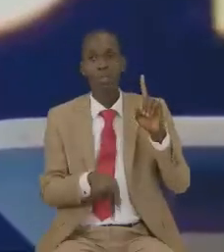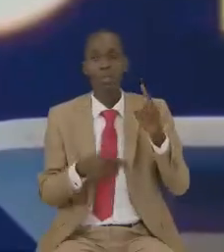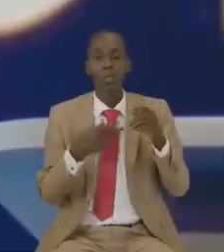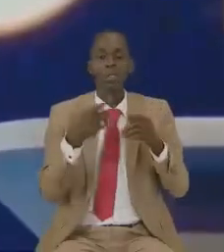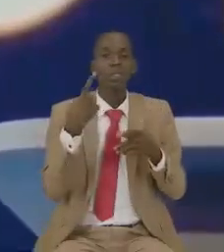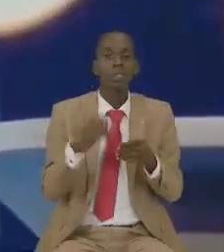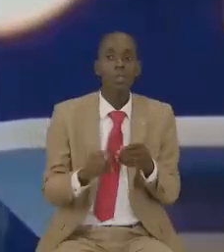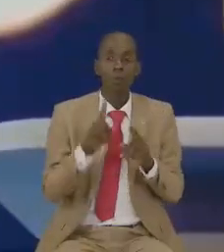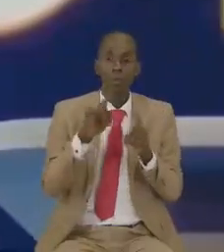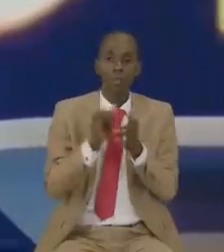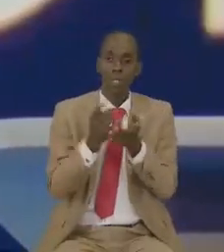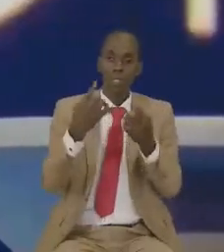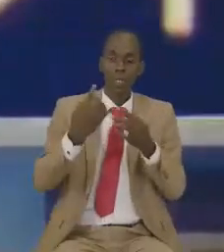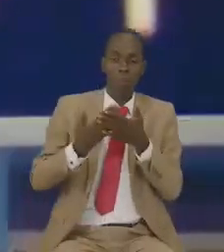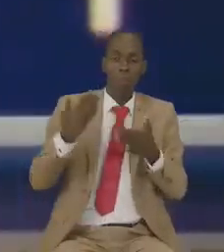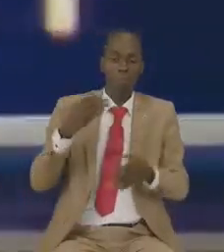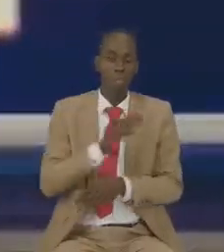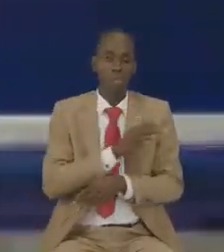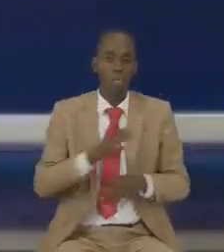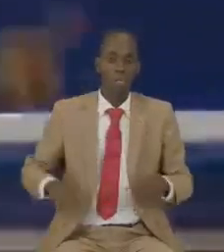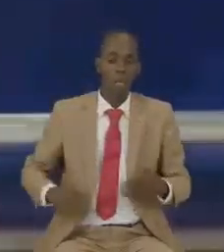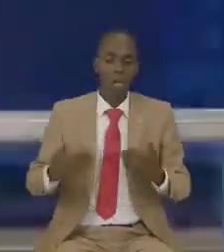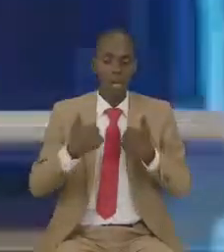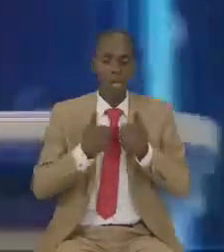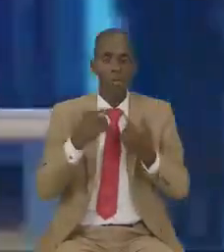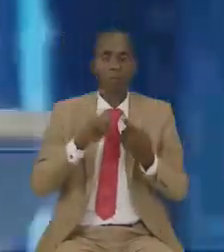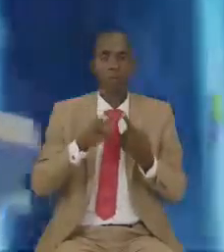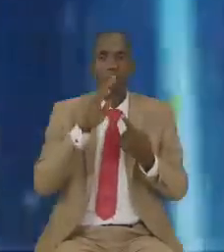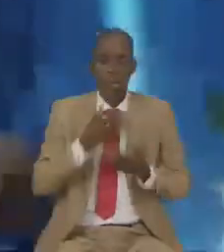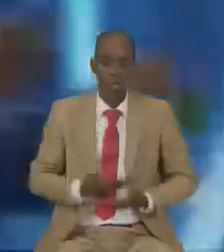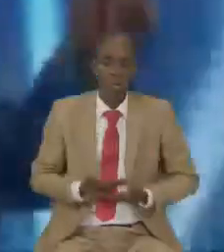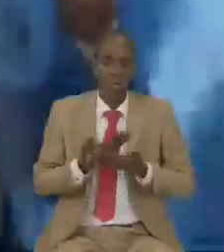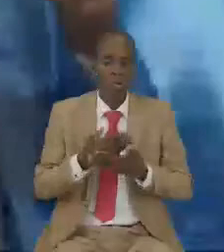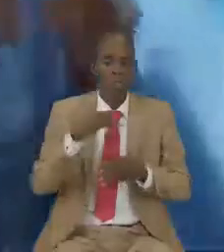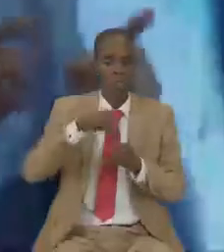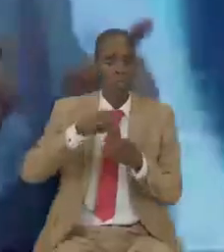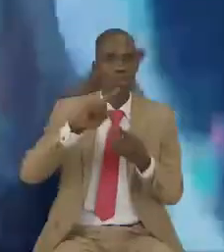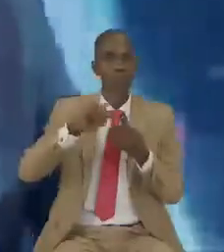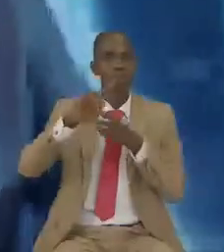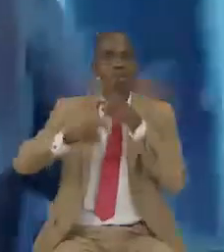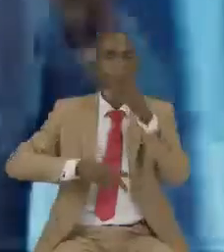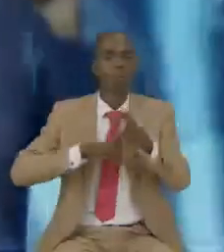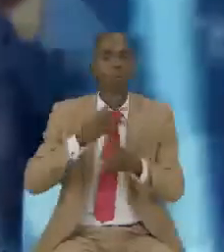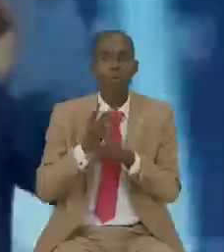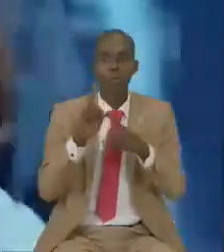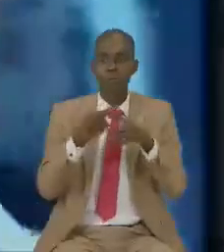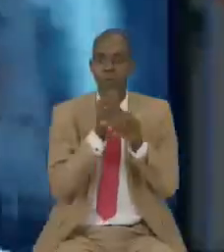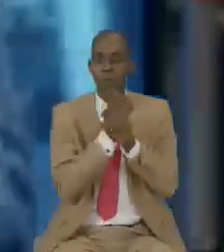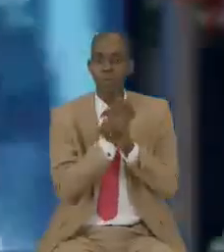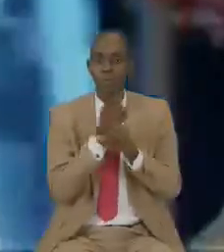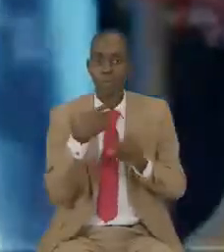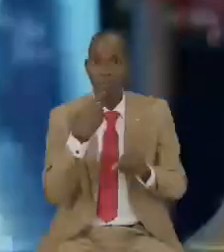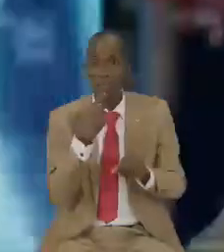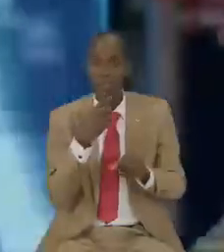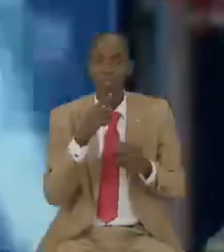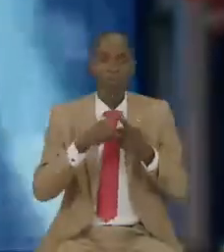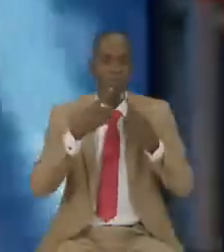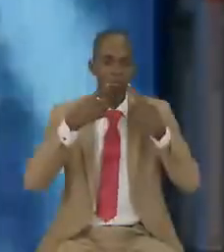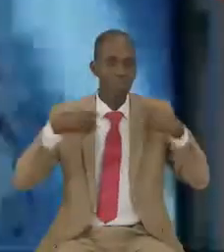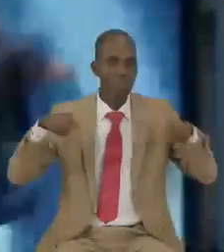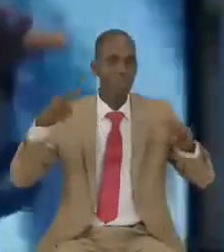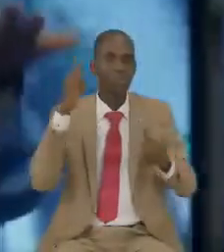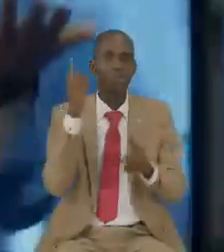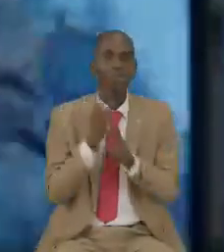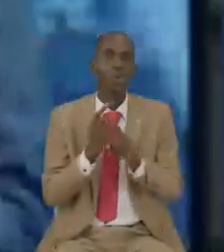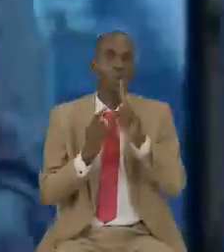forerunner of Christ, had to be born into the world to say, to declare just one